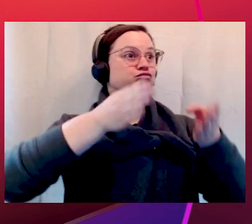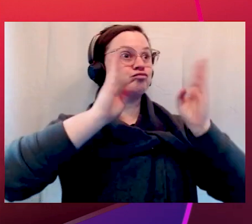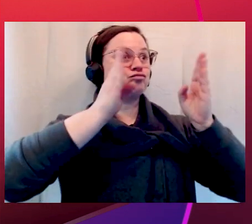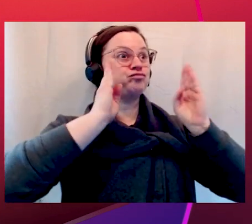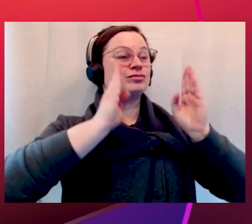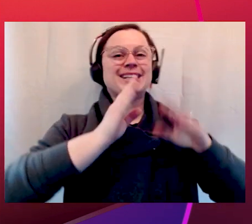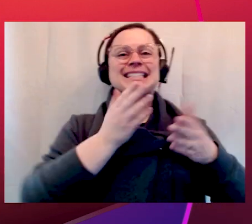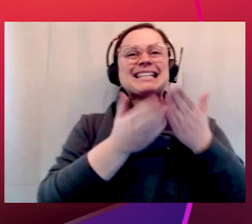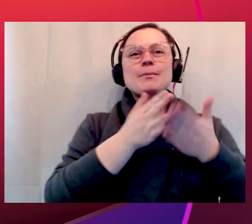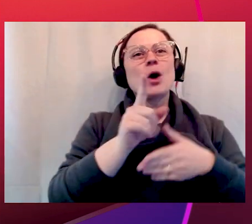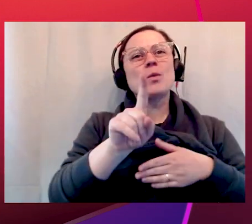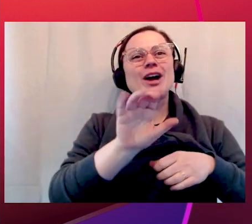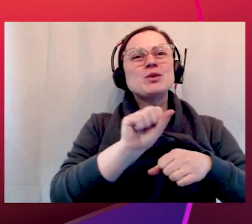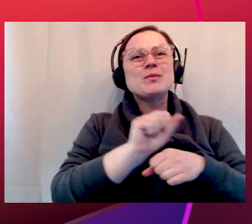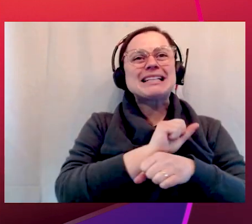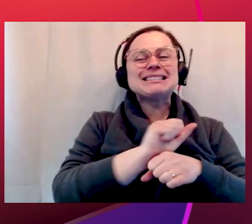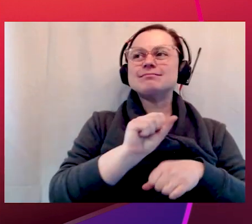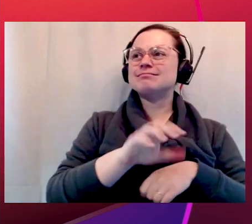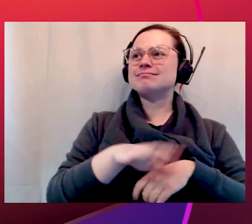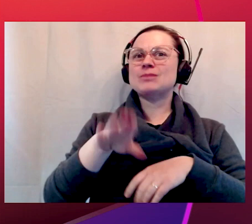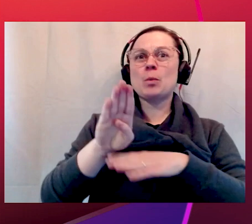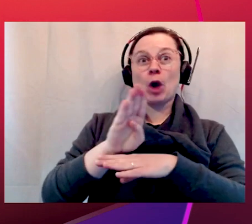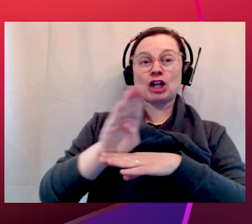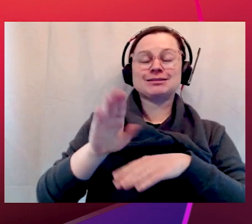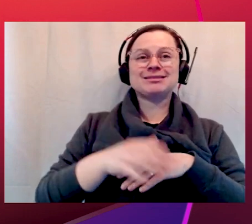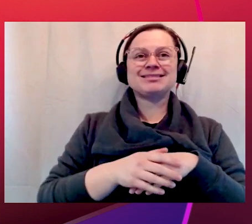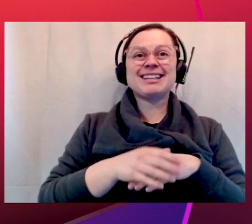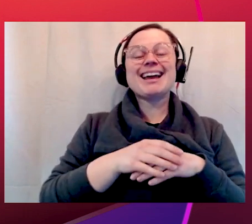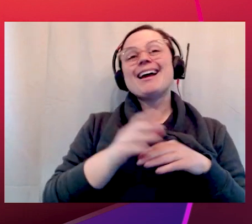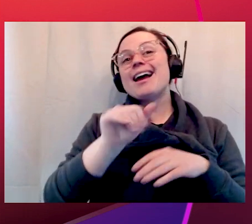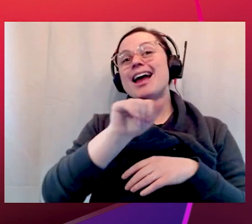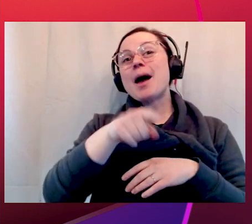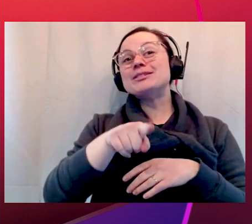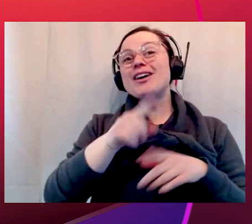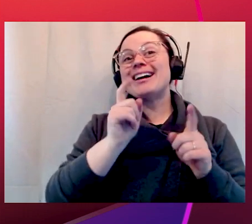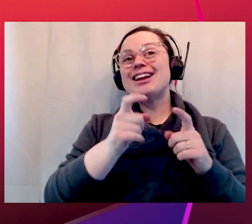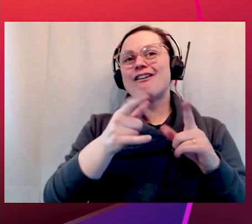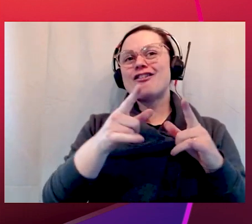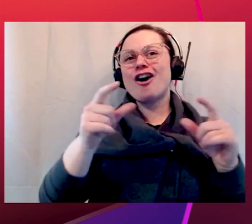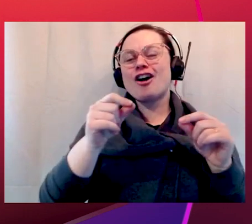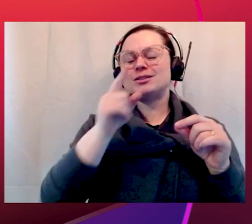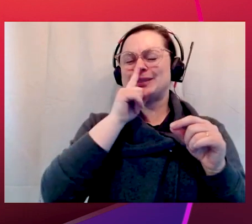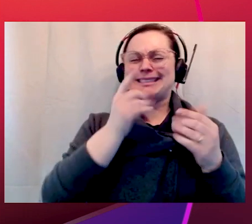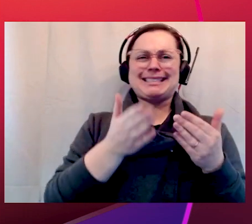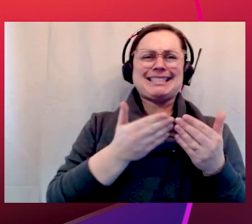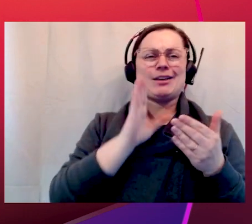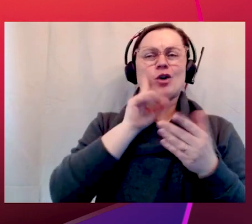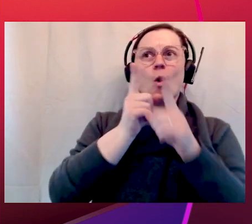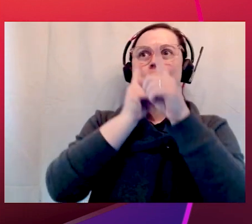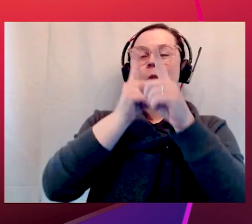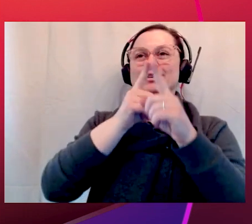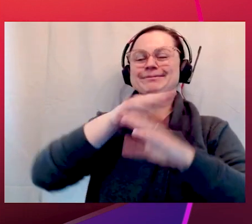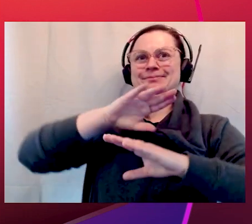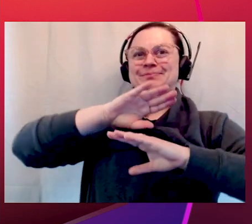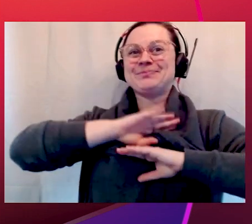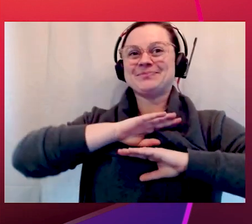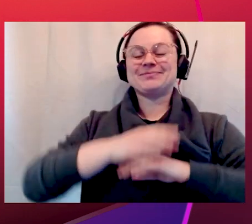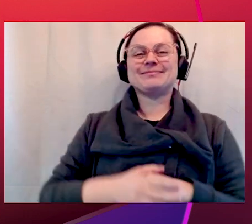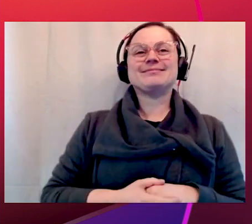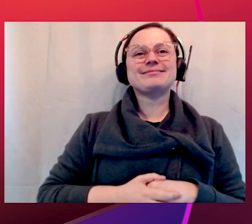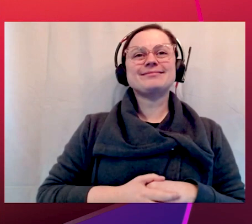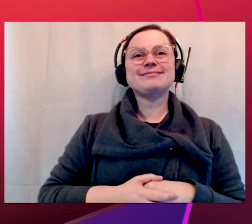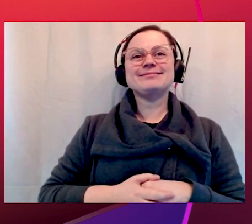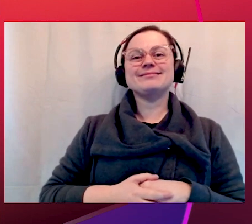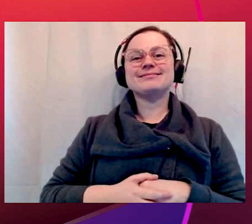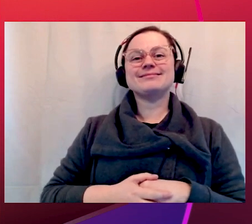you work, using Amazon gift cards makes it easy to reach your goals. With the power of Amazon gift cards, you can quickly